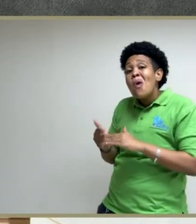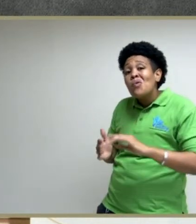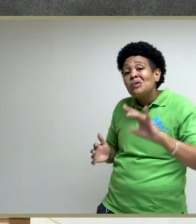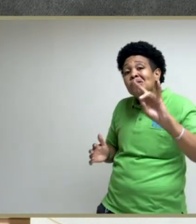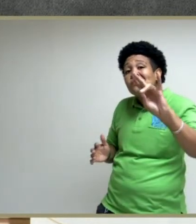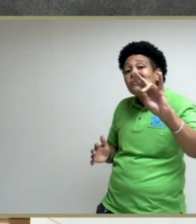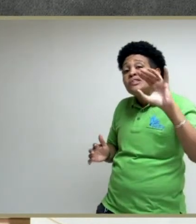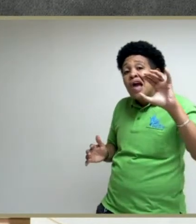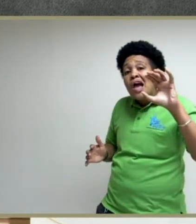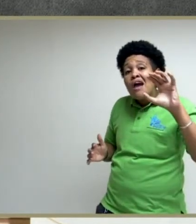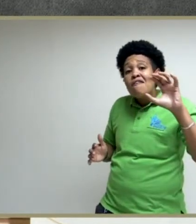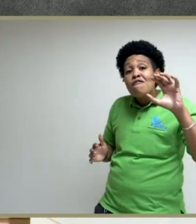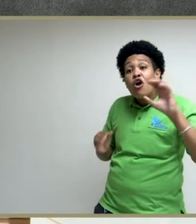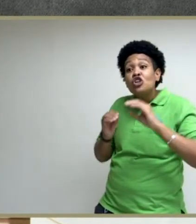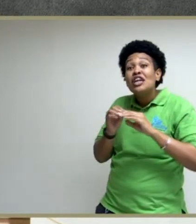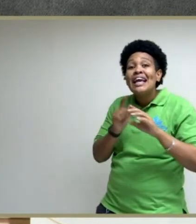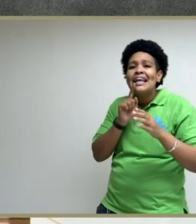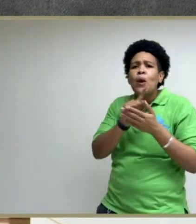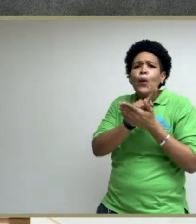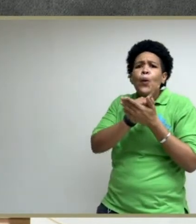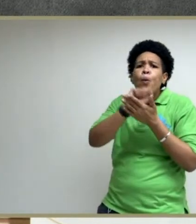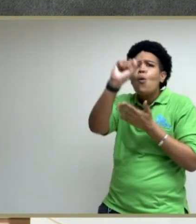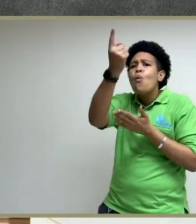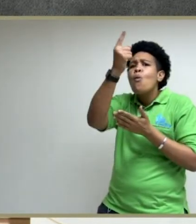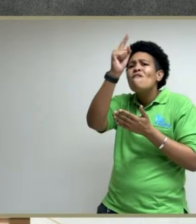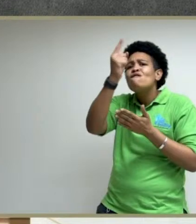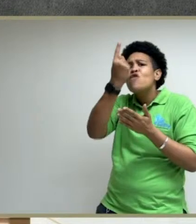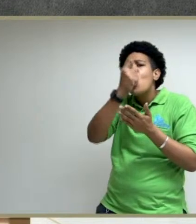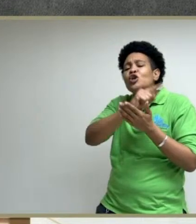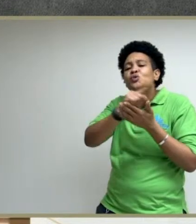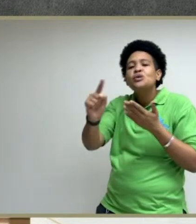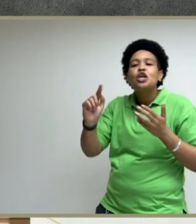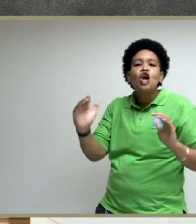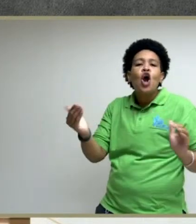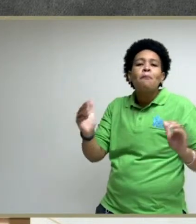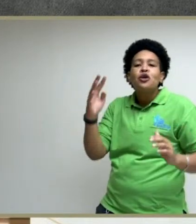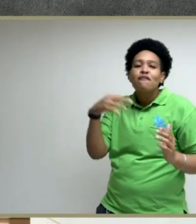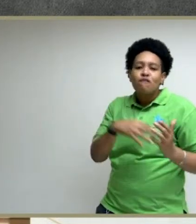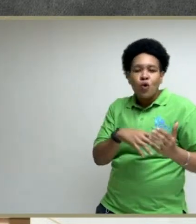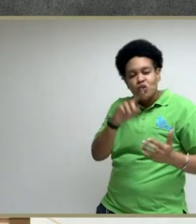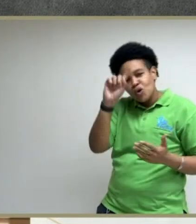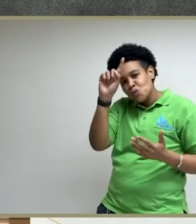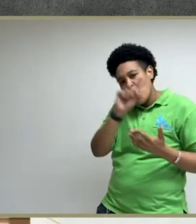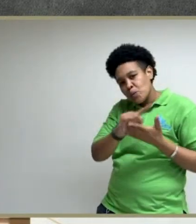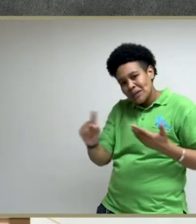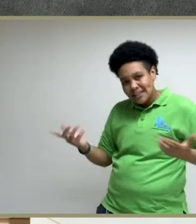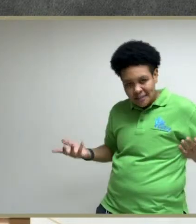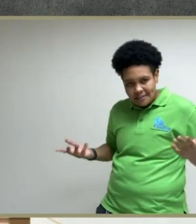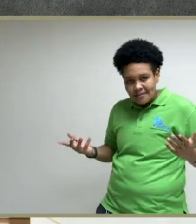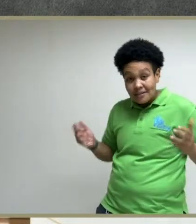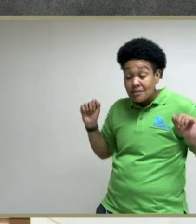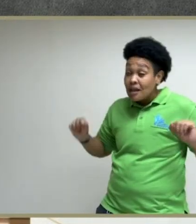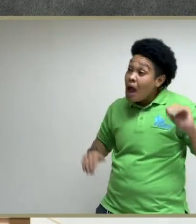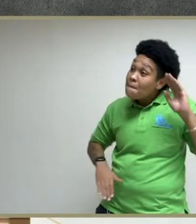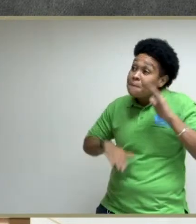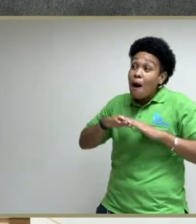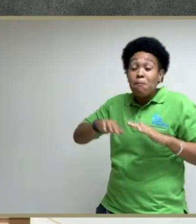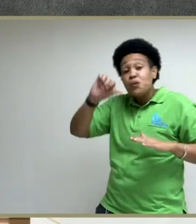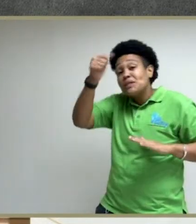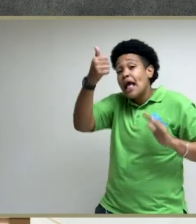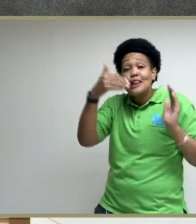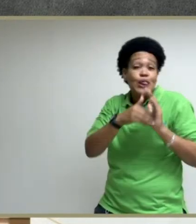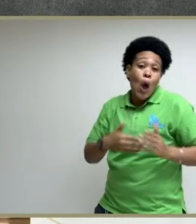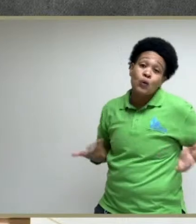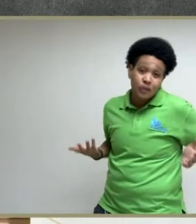10,700 cases in the peak week compared to 4,000 cases in the peak week of the second